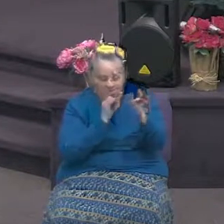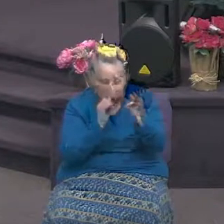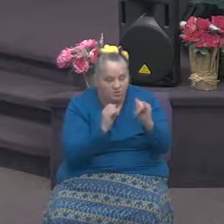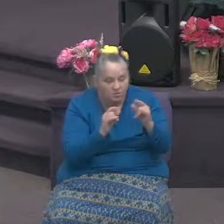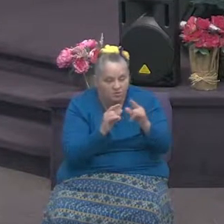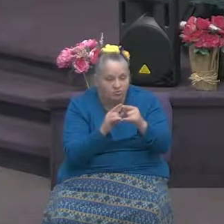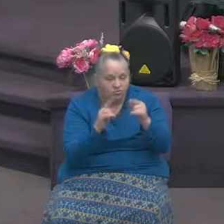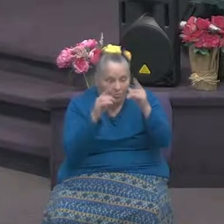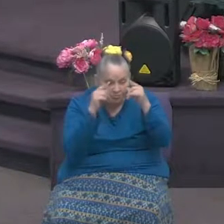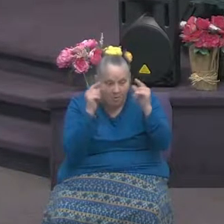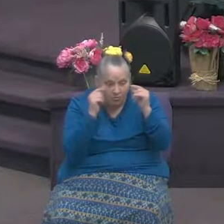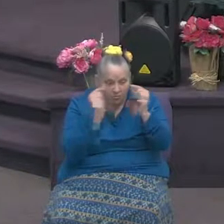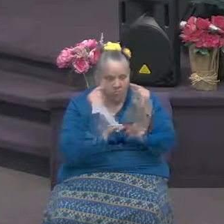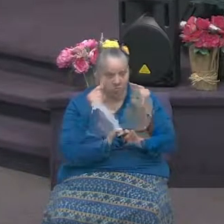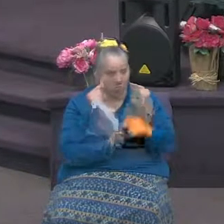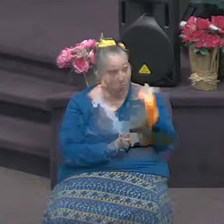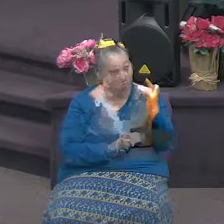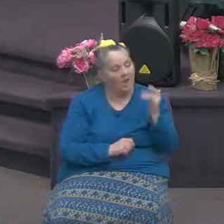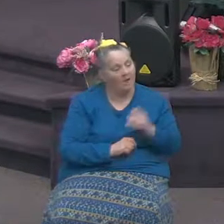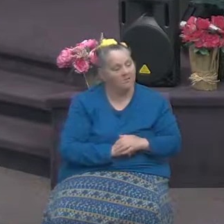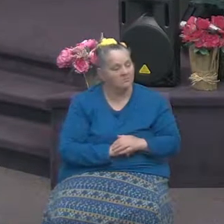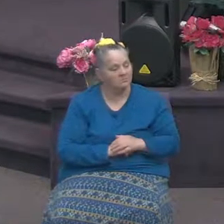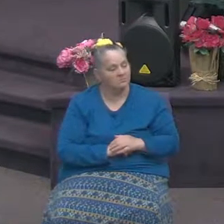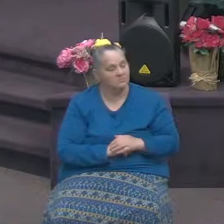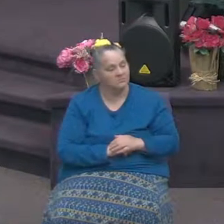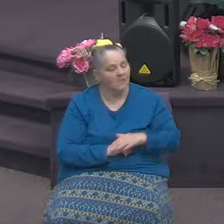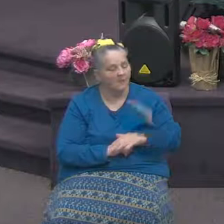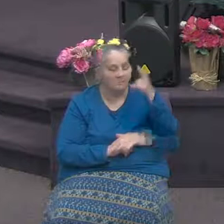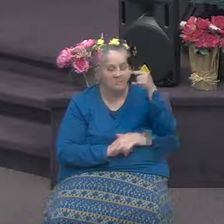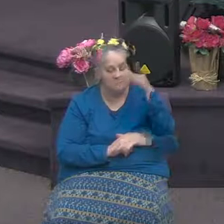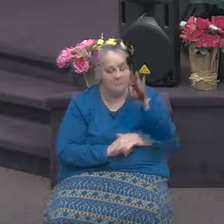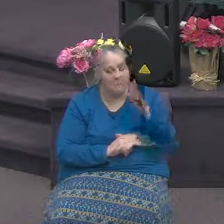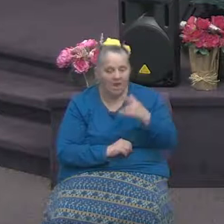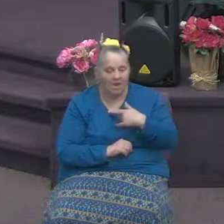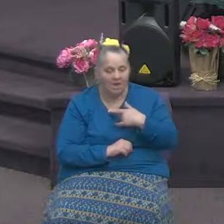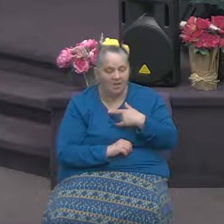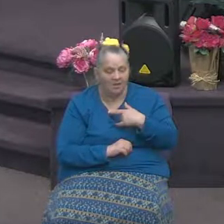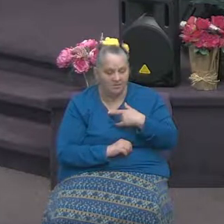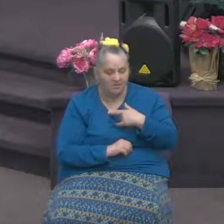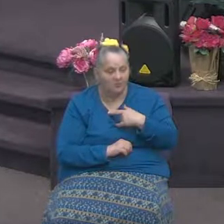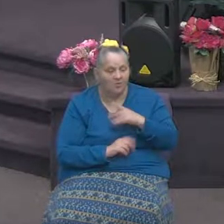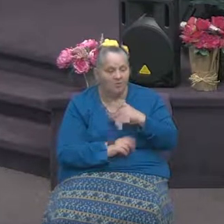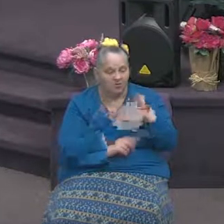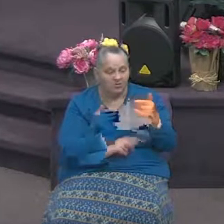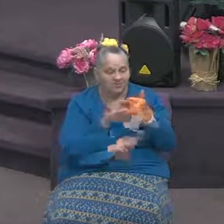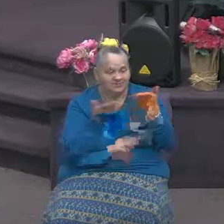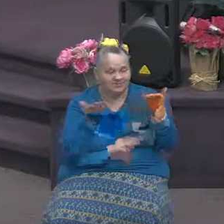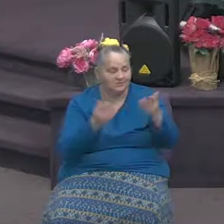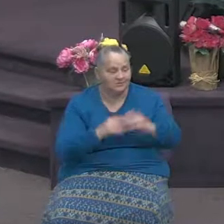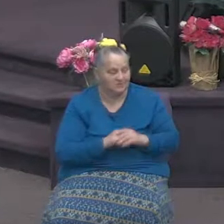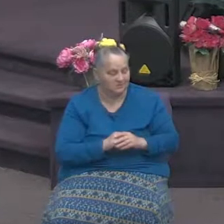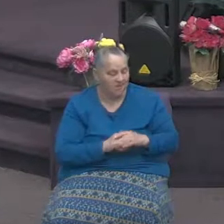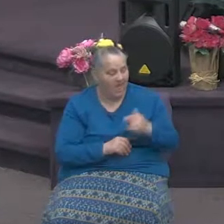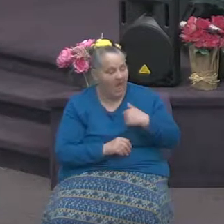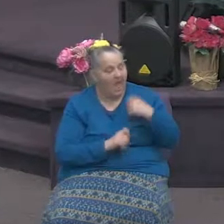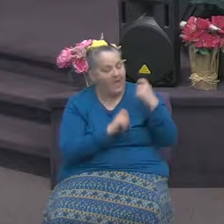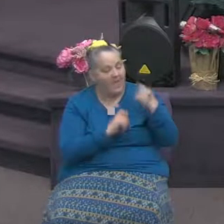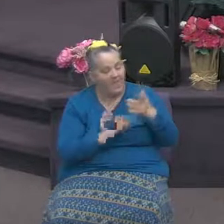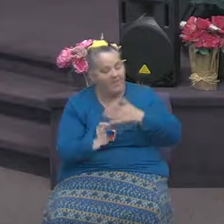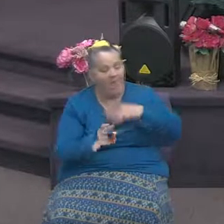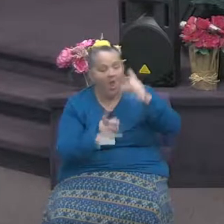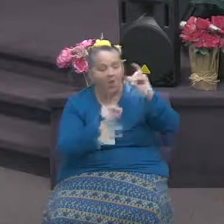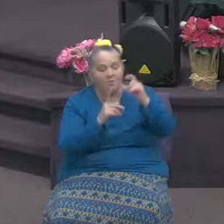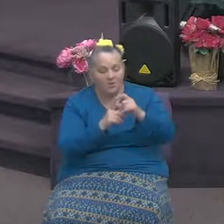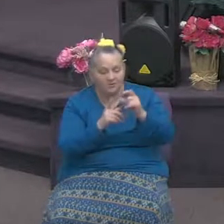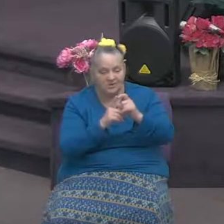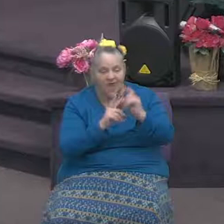Moses. Why? Because God has a hierarchy and an order of things. I give my word to